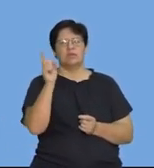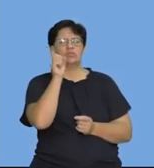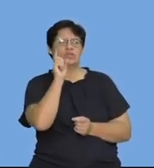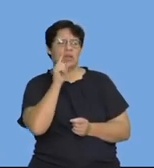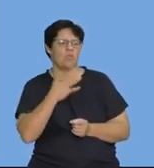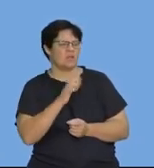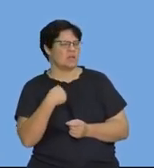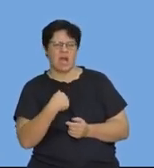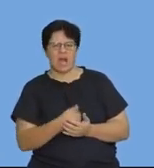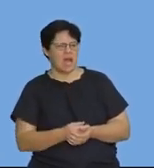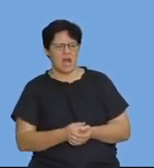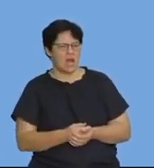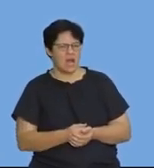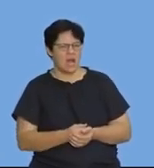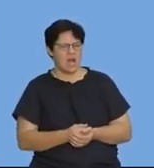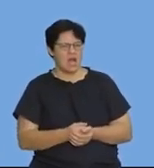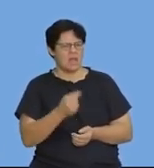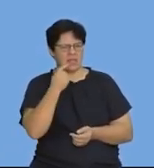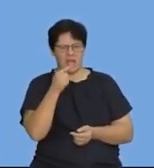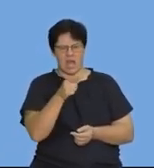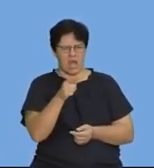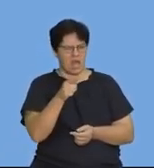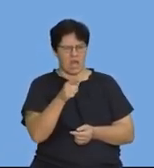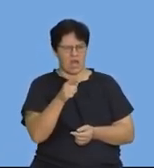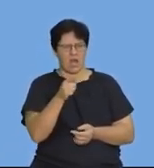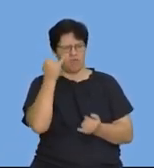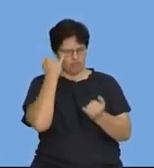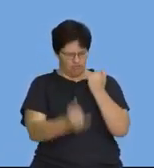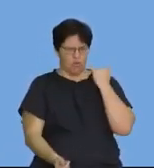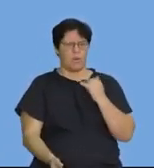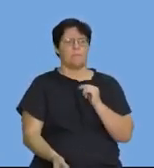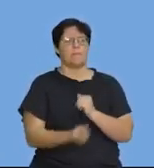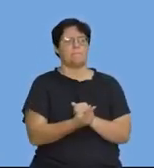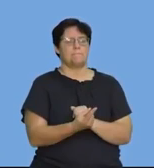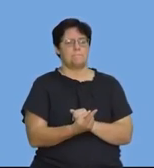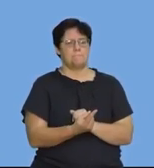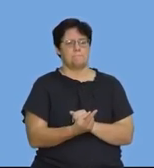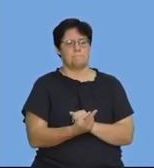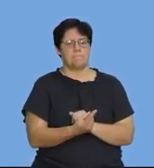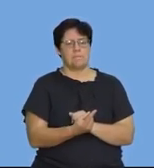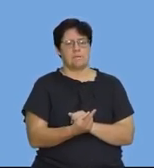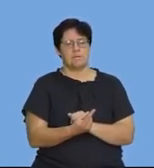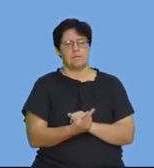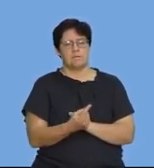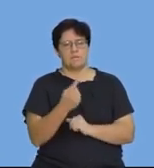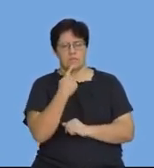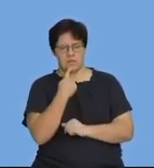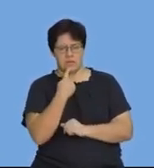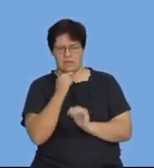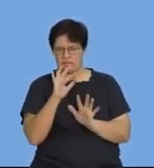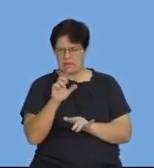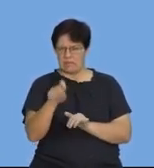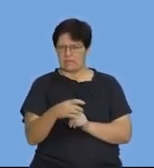I think there's one value that we did not do right here, because then I must get it to be a 10, right? So I